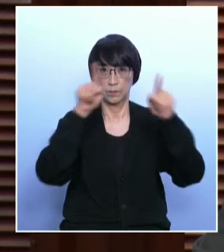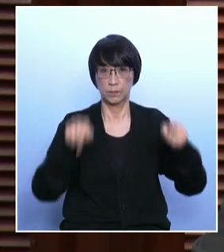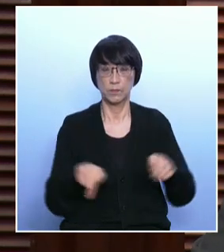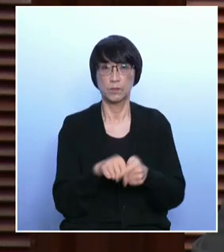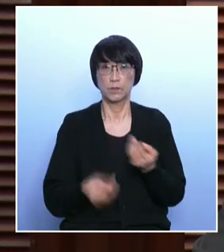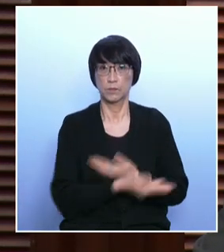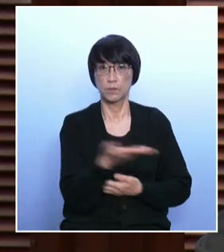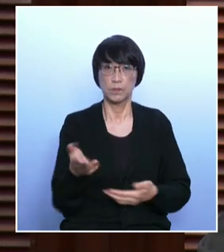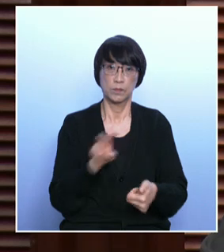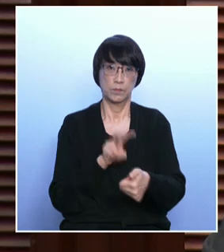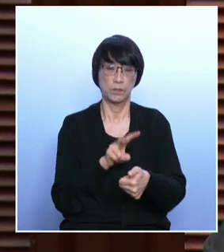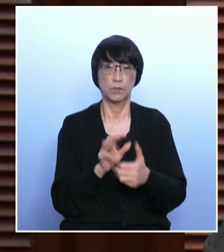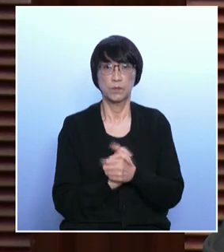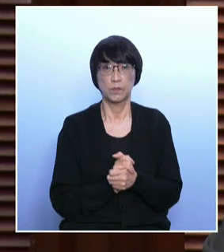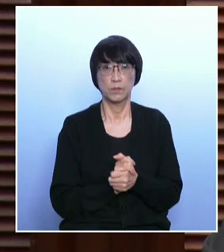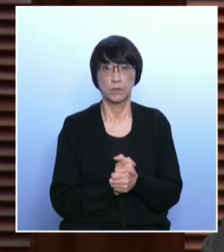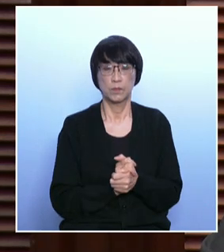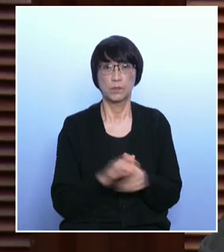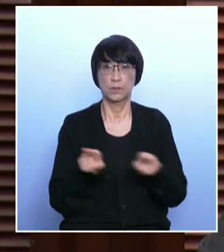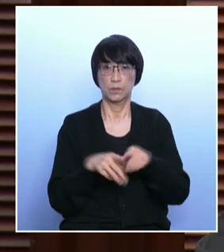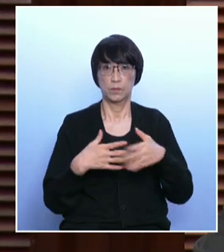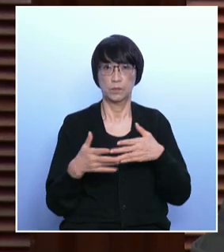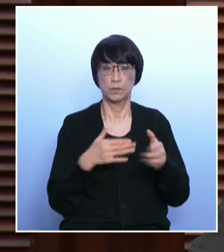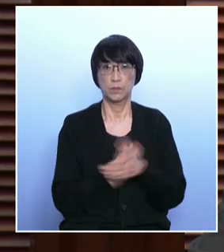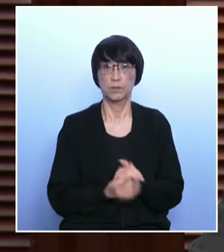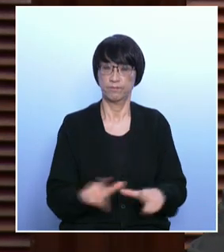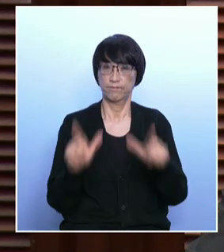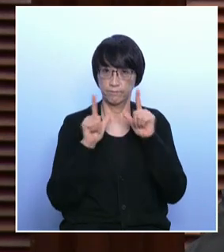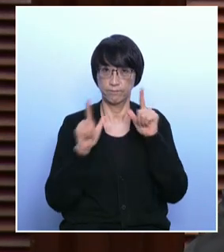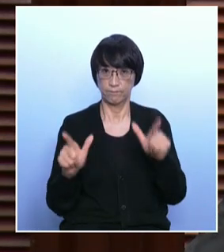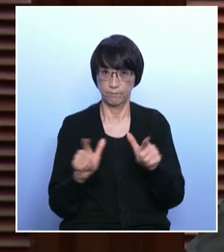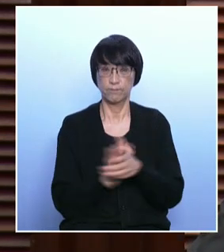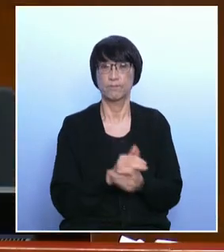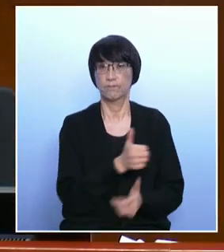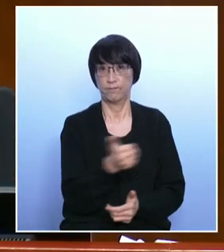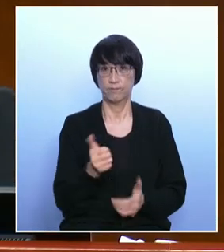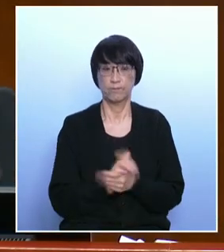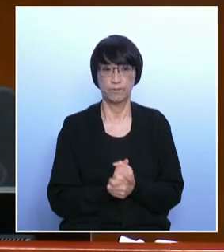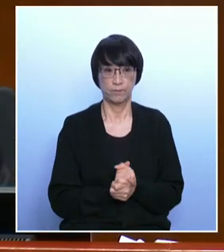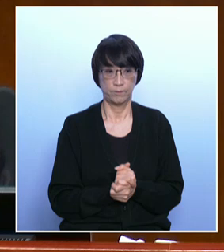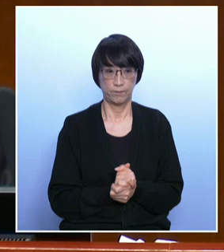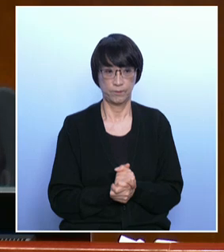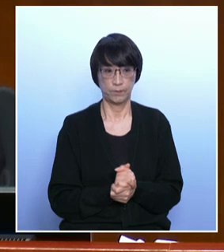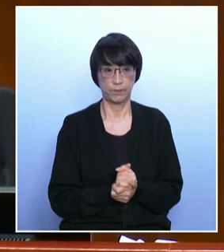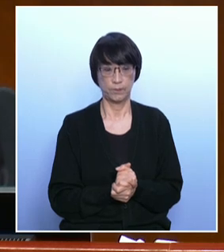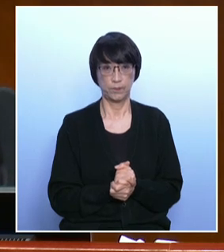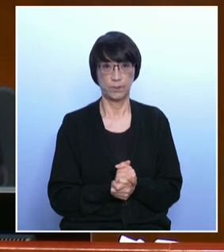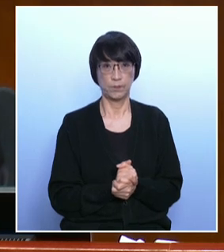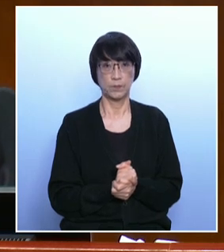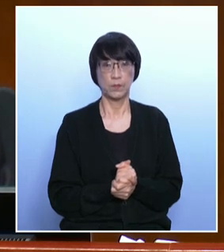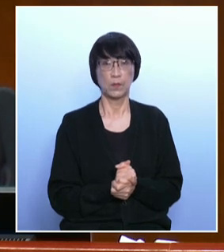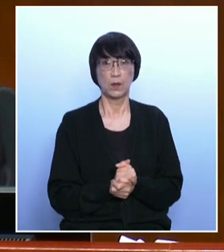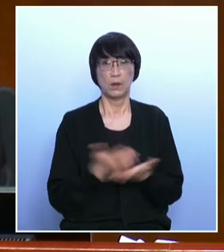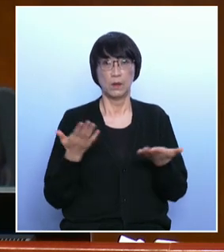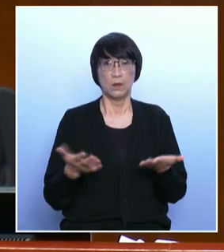We have settled the details of the main points of other developments in relation to CM in the papers. My team and I